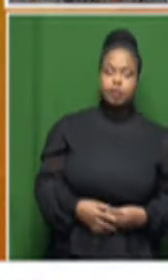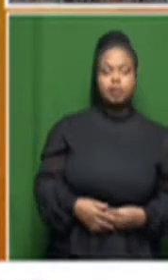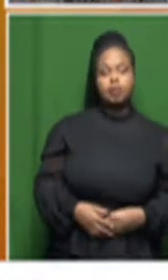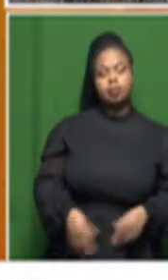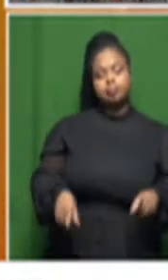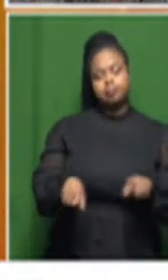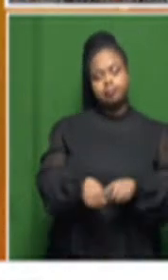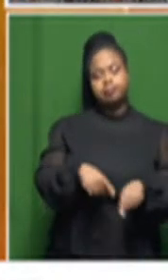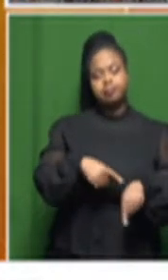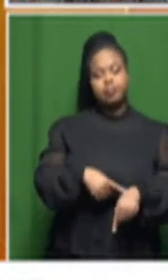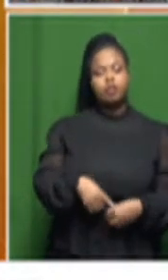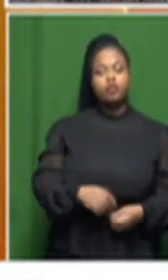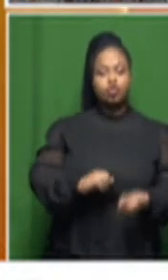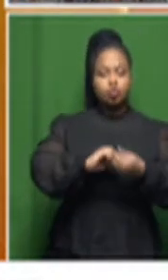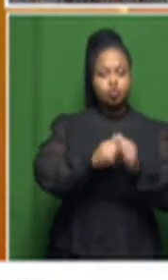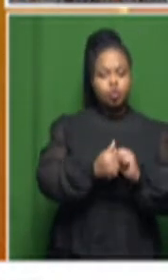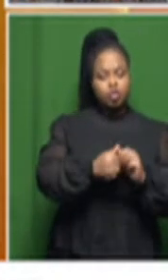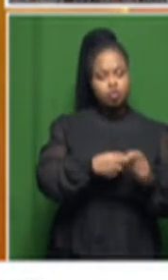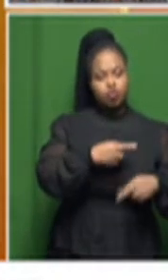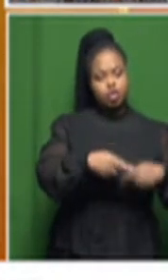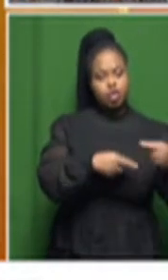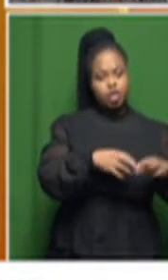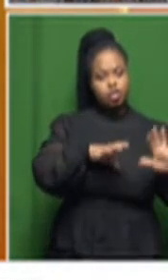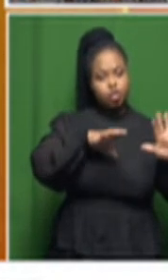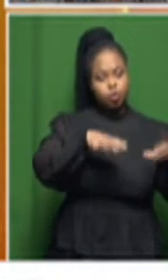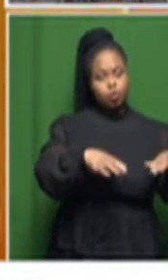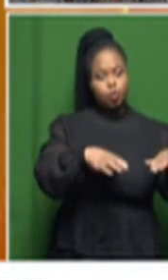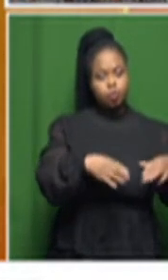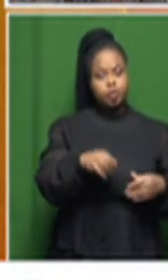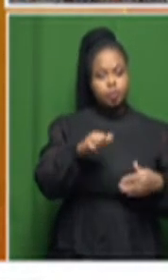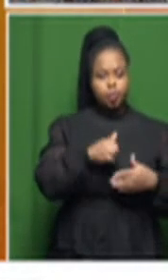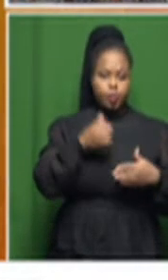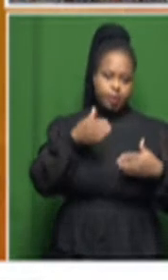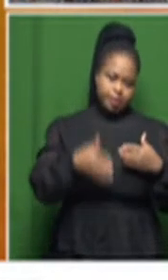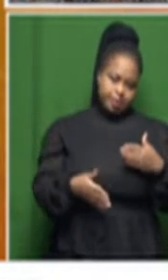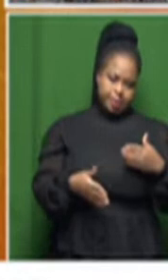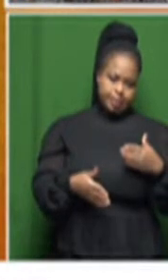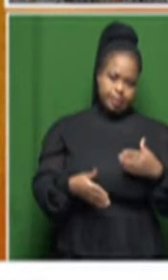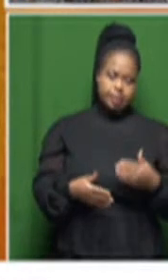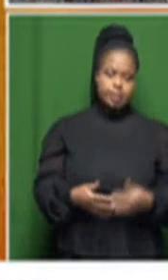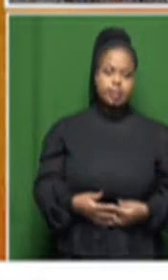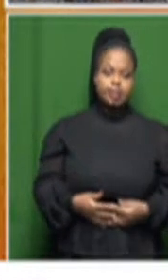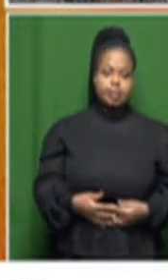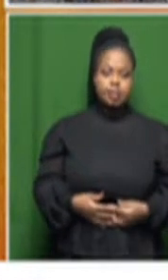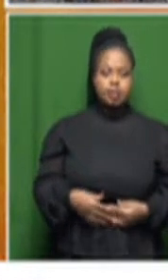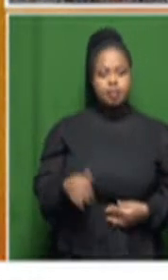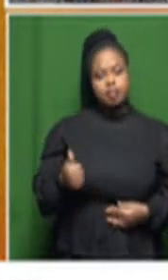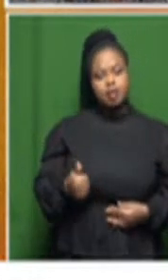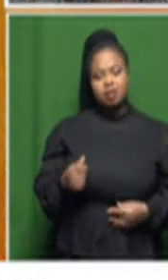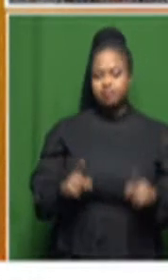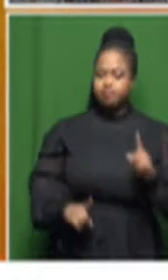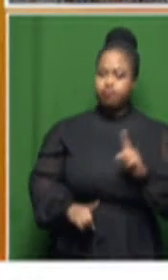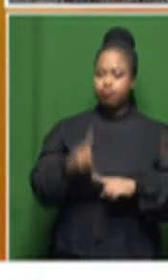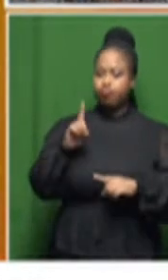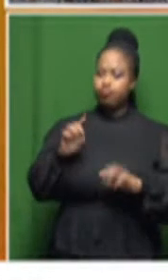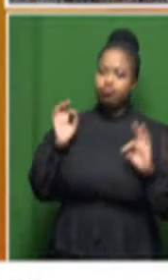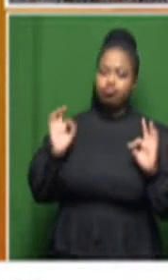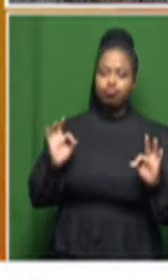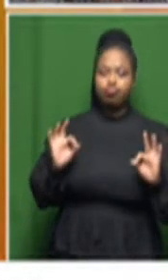to sports and recreation groups over weekends, and we've had quite a good success in that